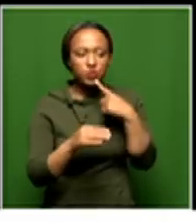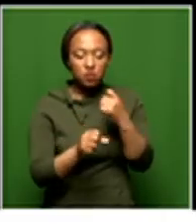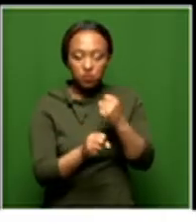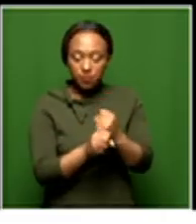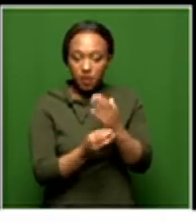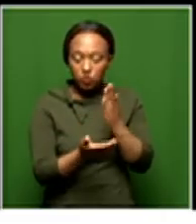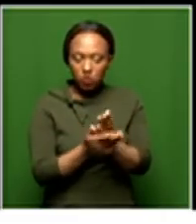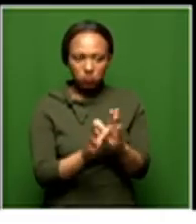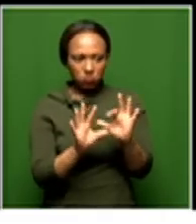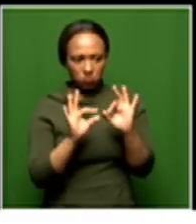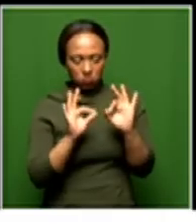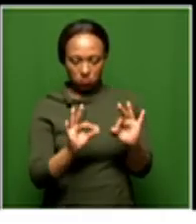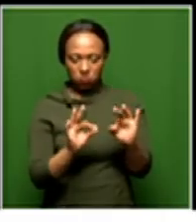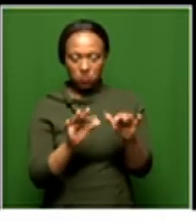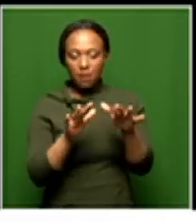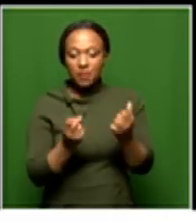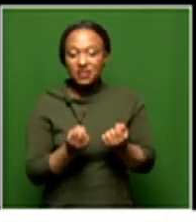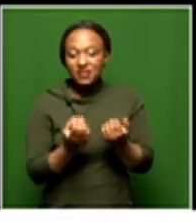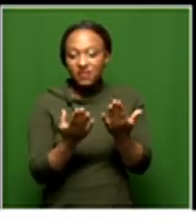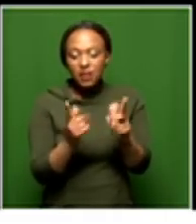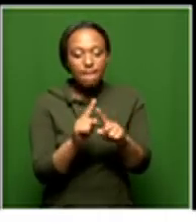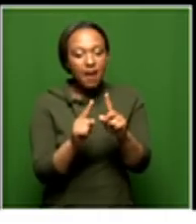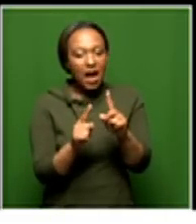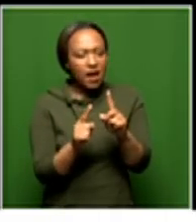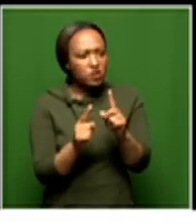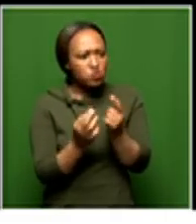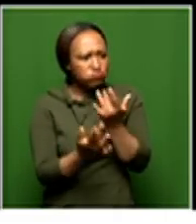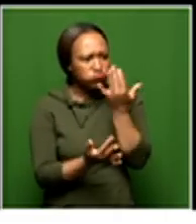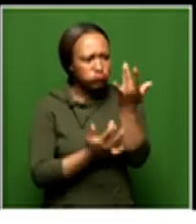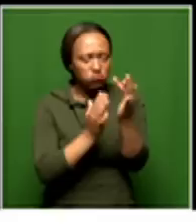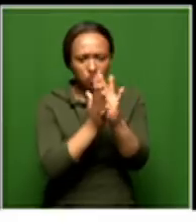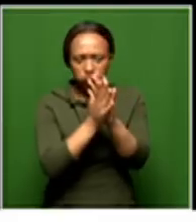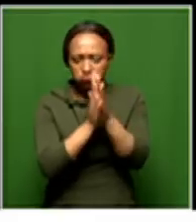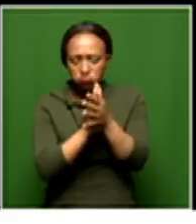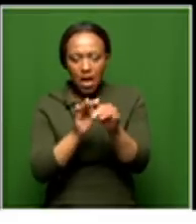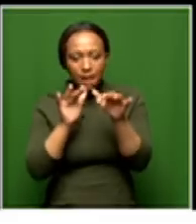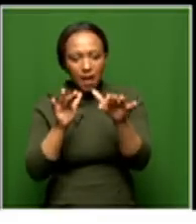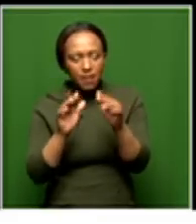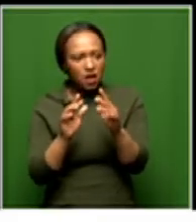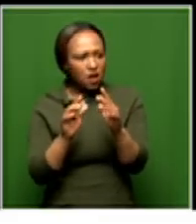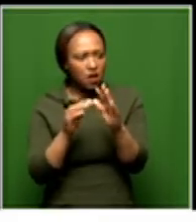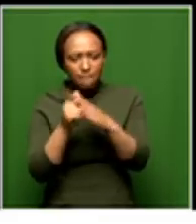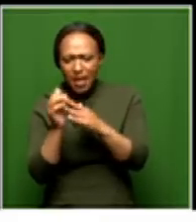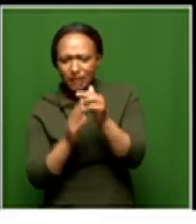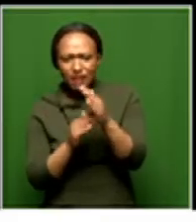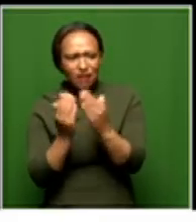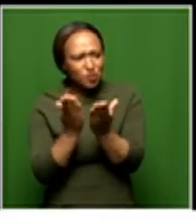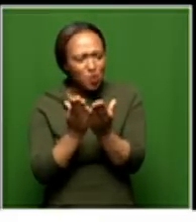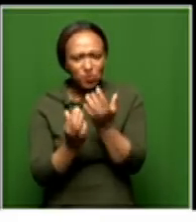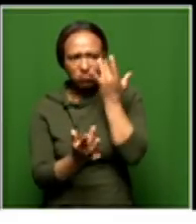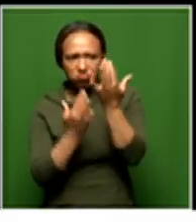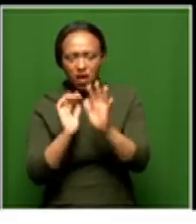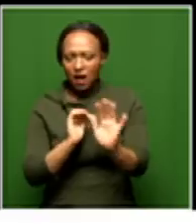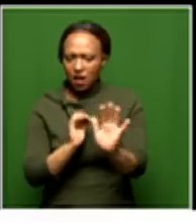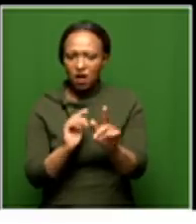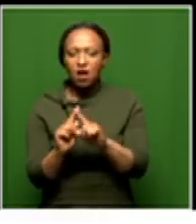appropriate public services without destruction of public property. In fact, we're demonstrating to the extent that when we